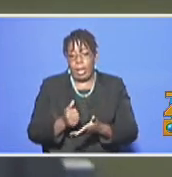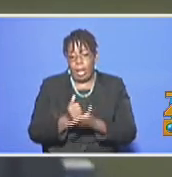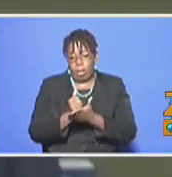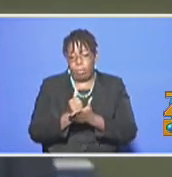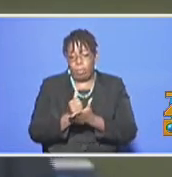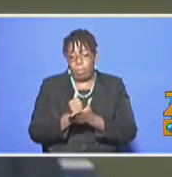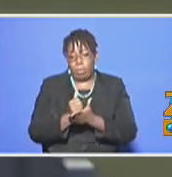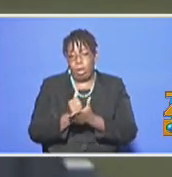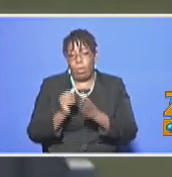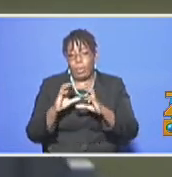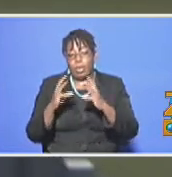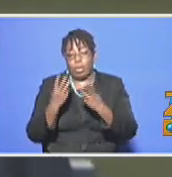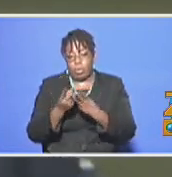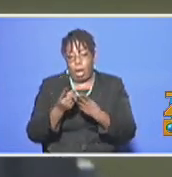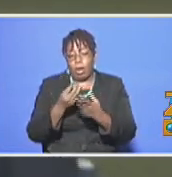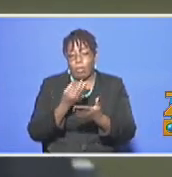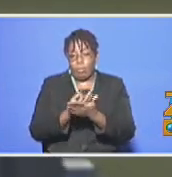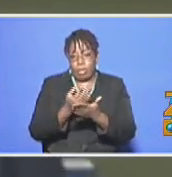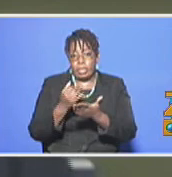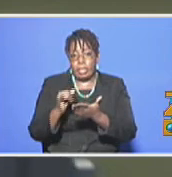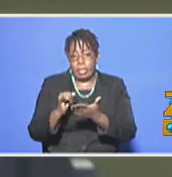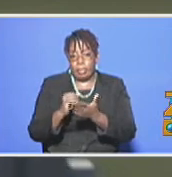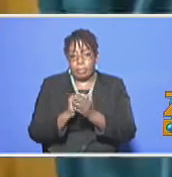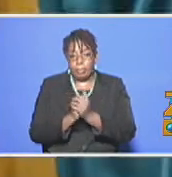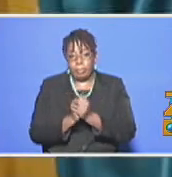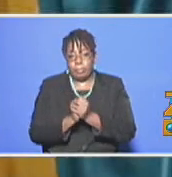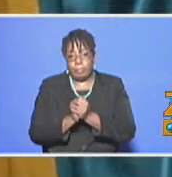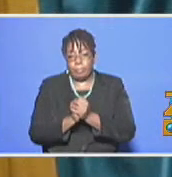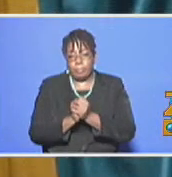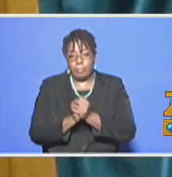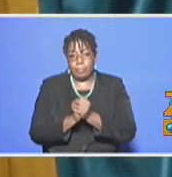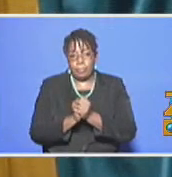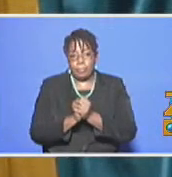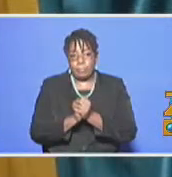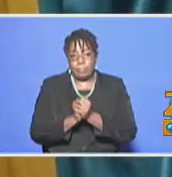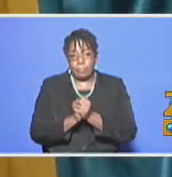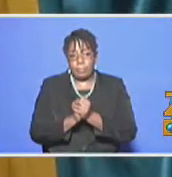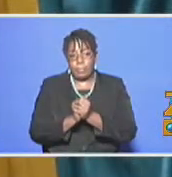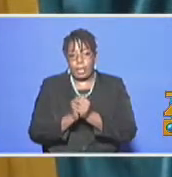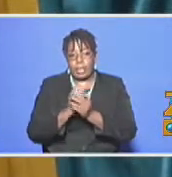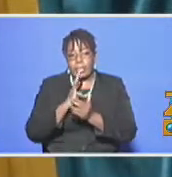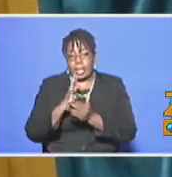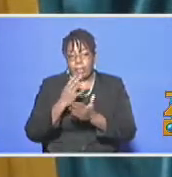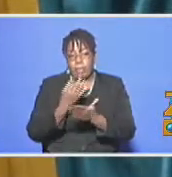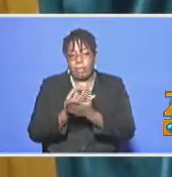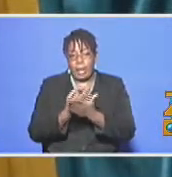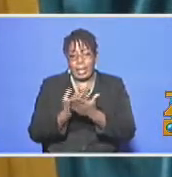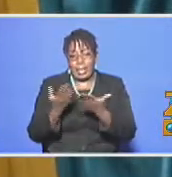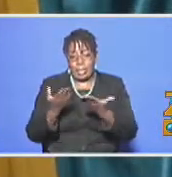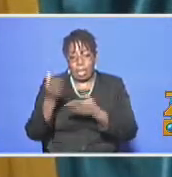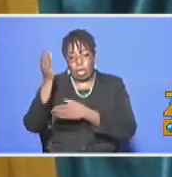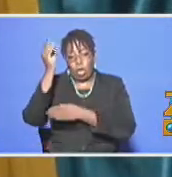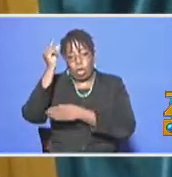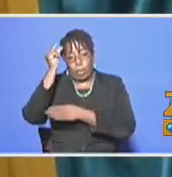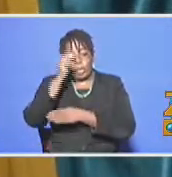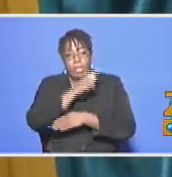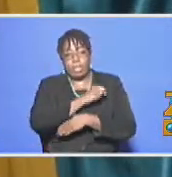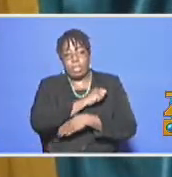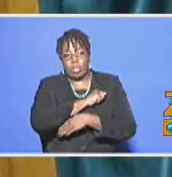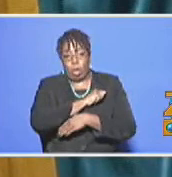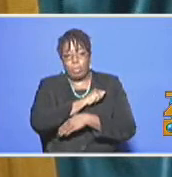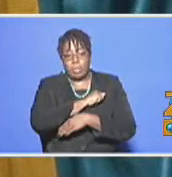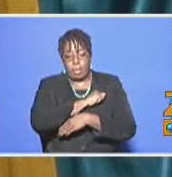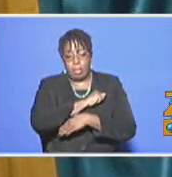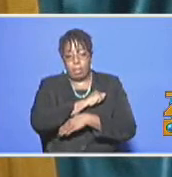crowdfunding with the click of a button. As State Minister for Finance, the Honourable Kwesi Thompson explained,